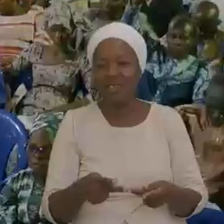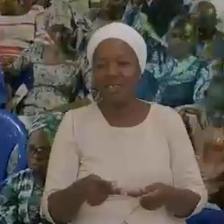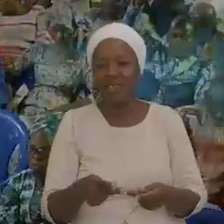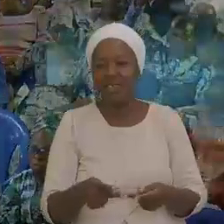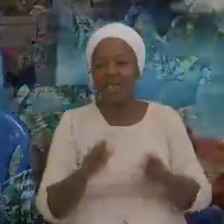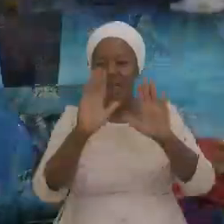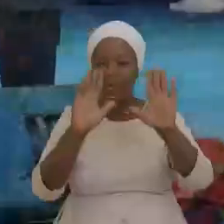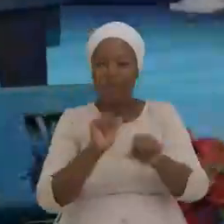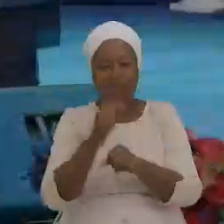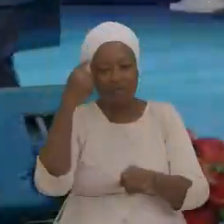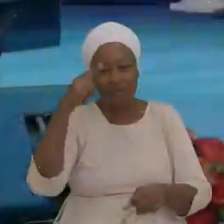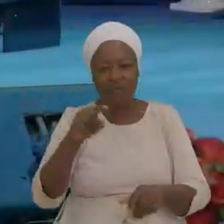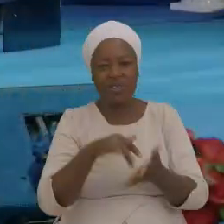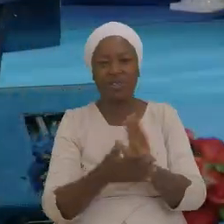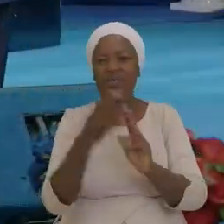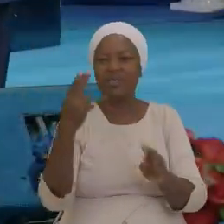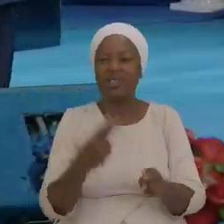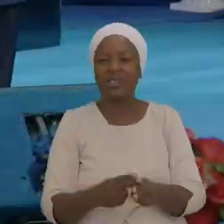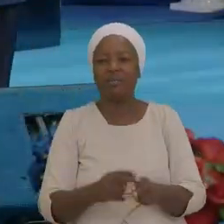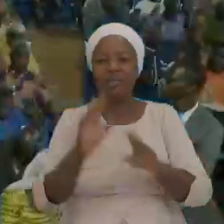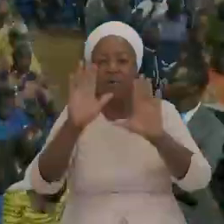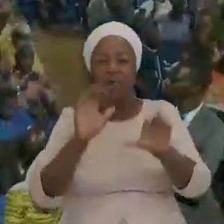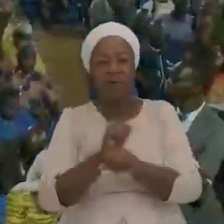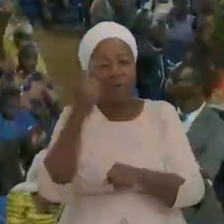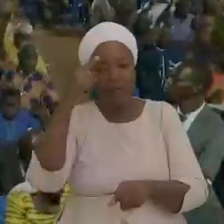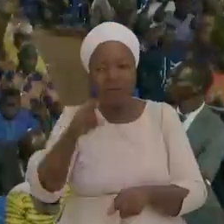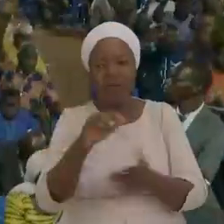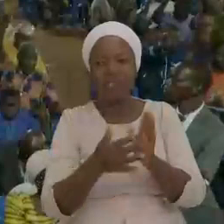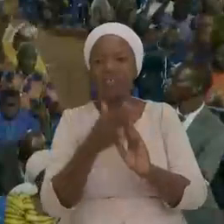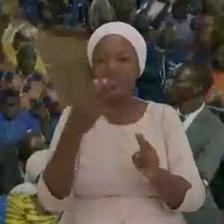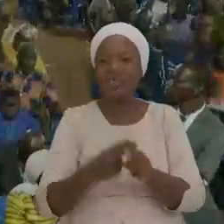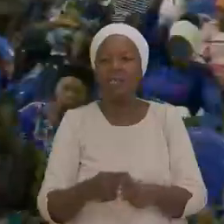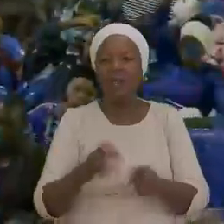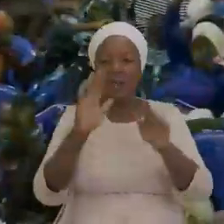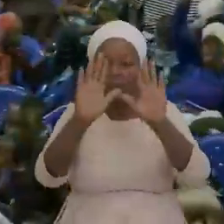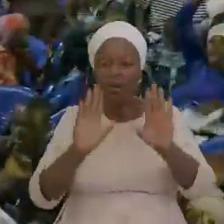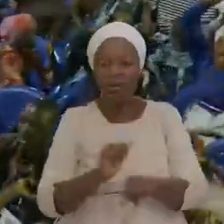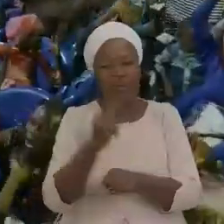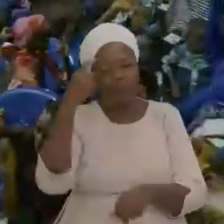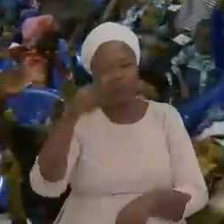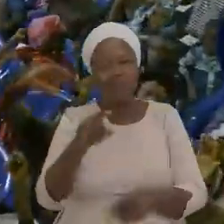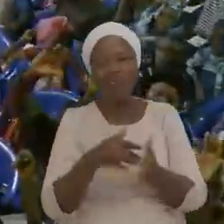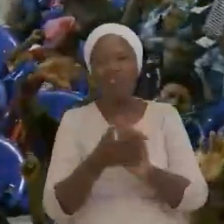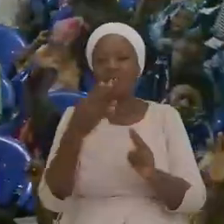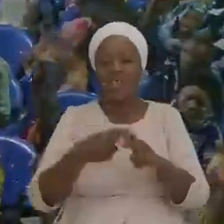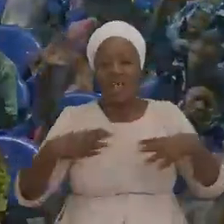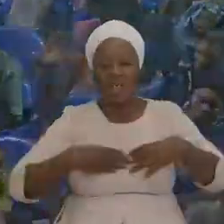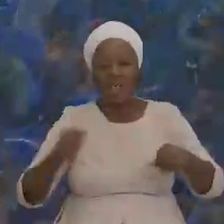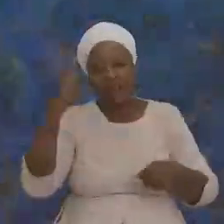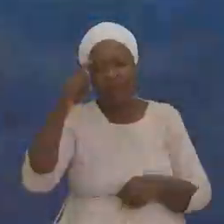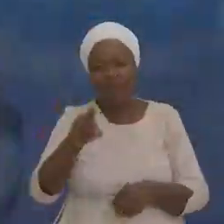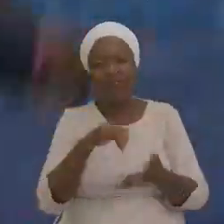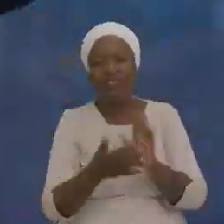Miracle for you. Miracle for you. Miracle for you. Healing for you.